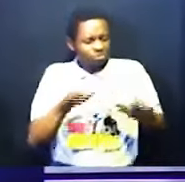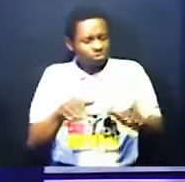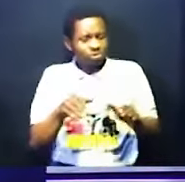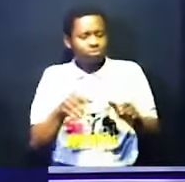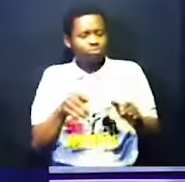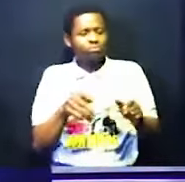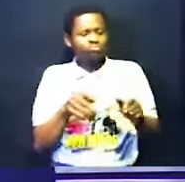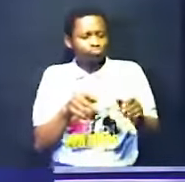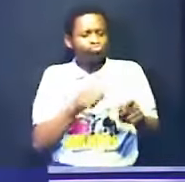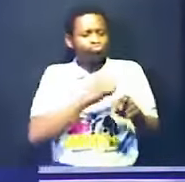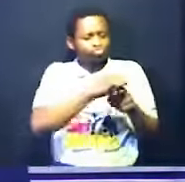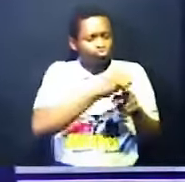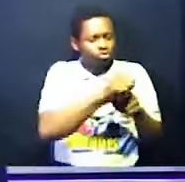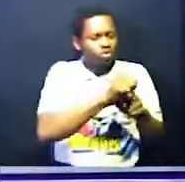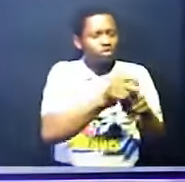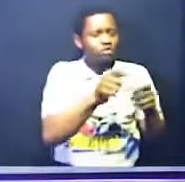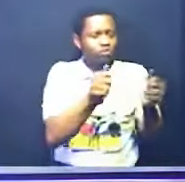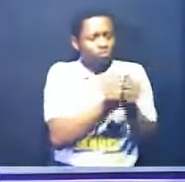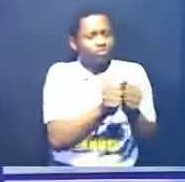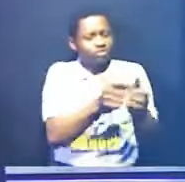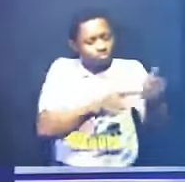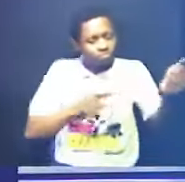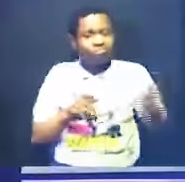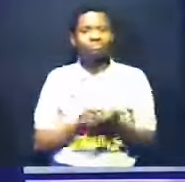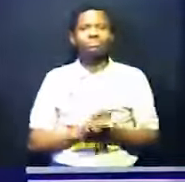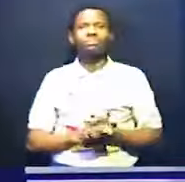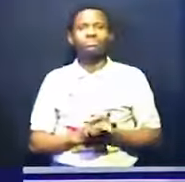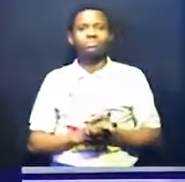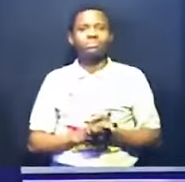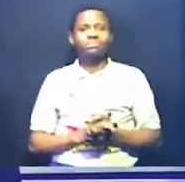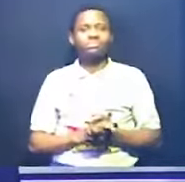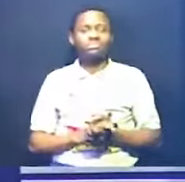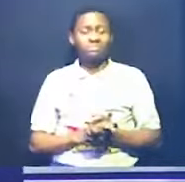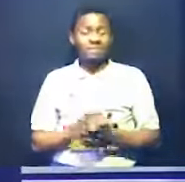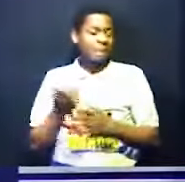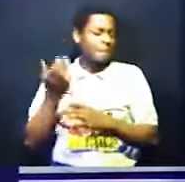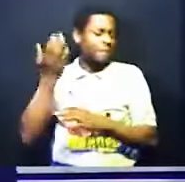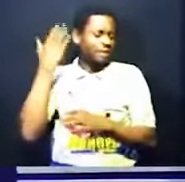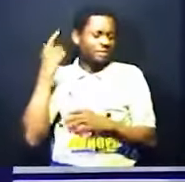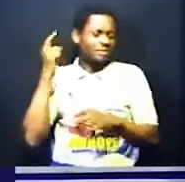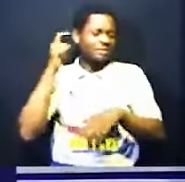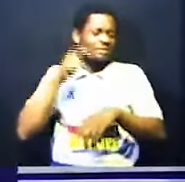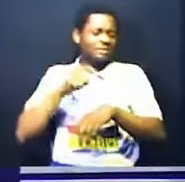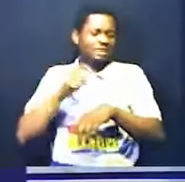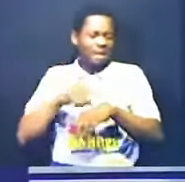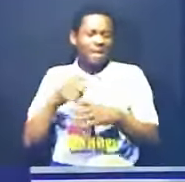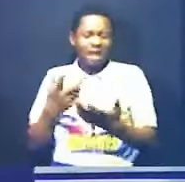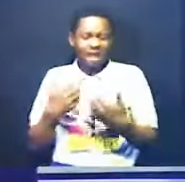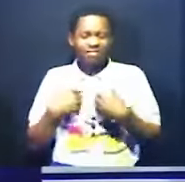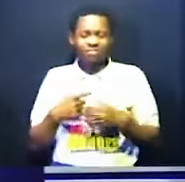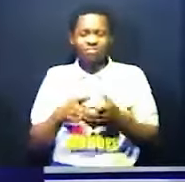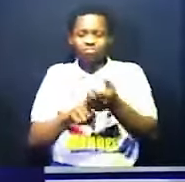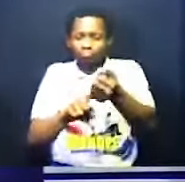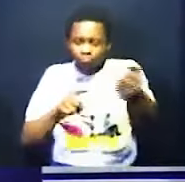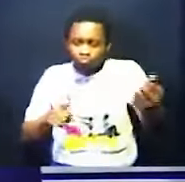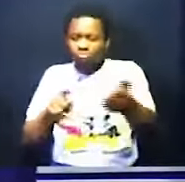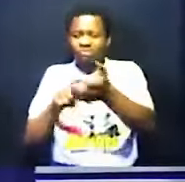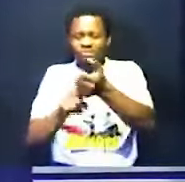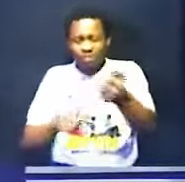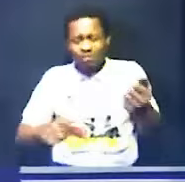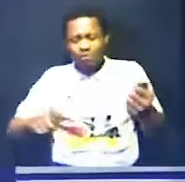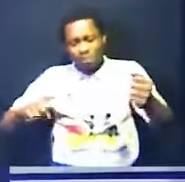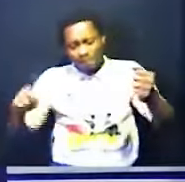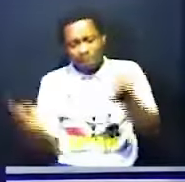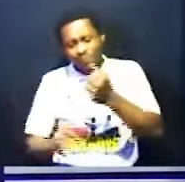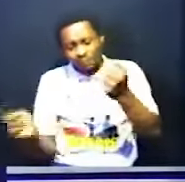tene no entem so. These were the days of the rod and the canes. Sabri mu na eyebra na ye de